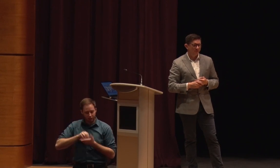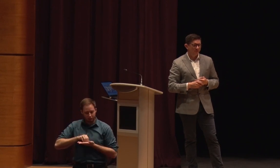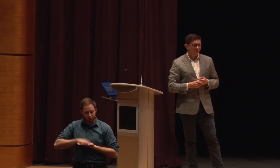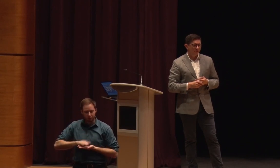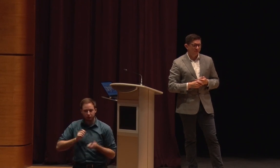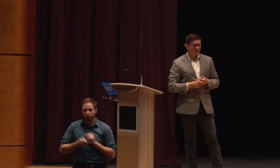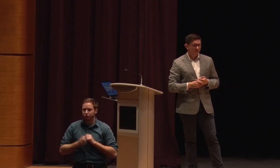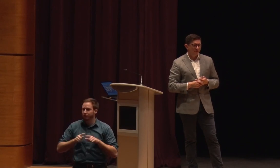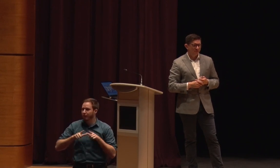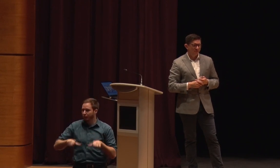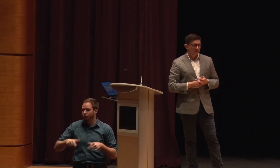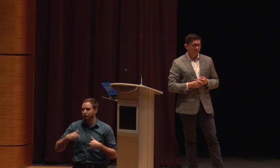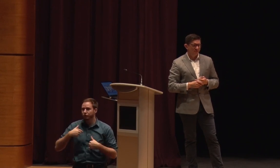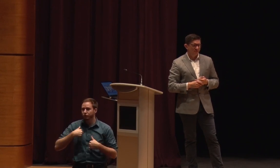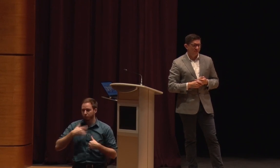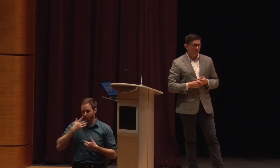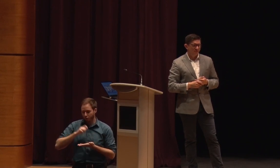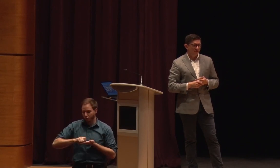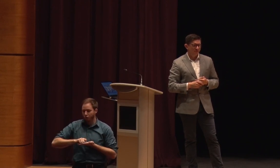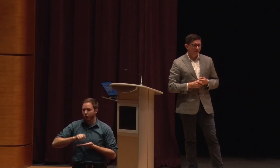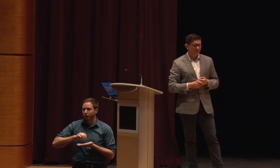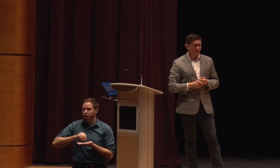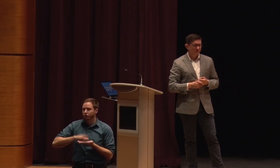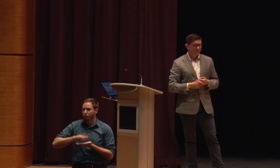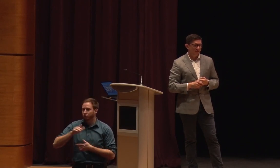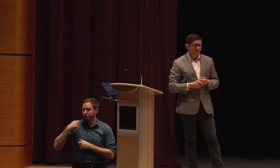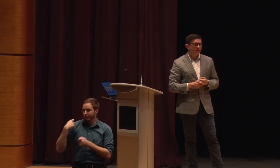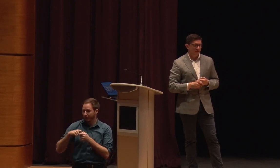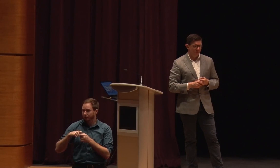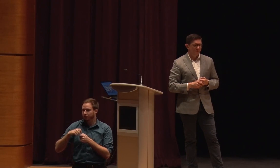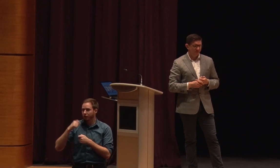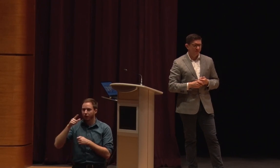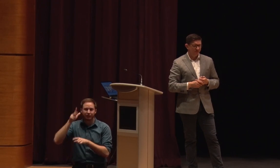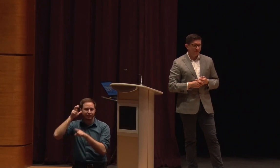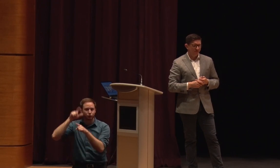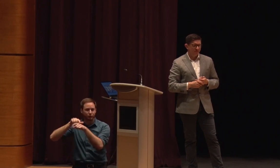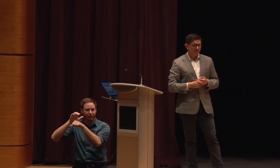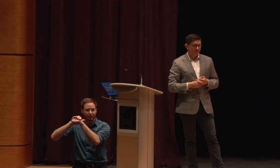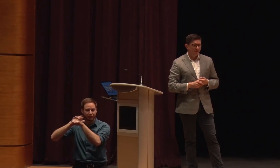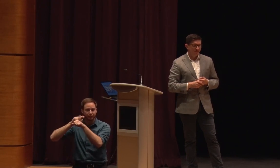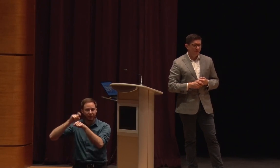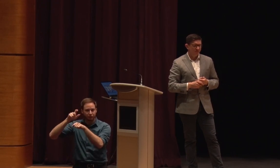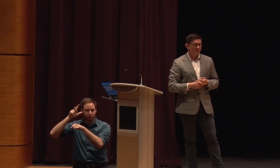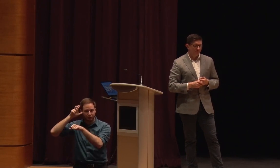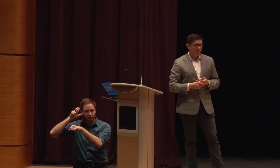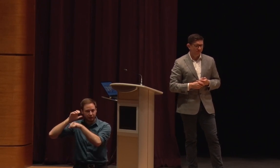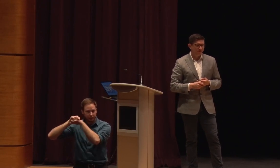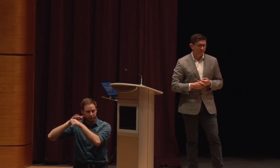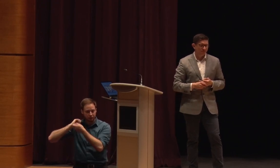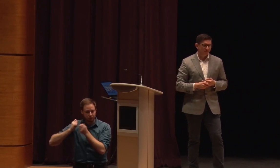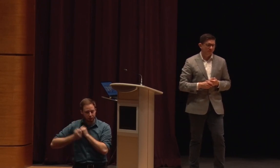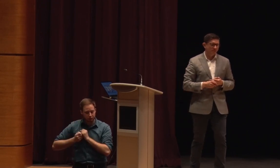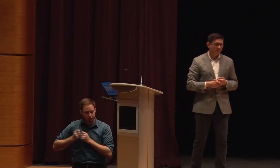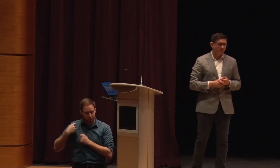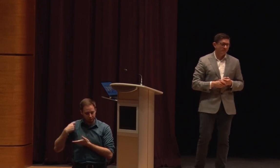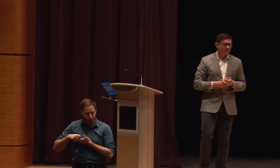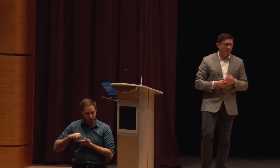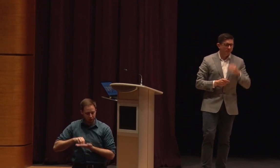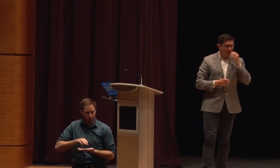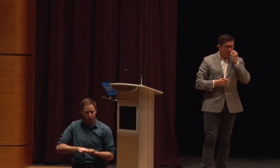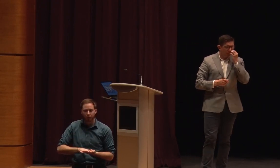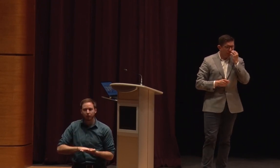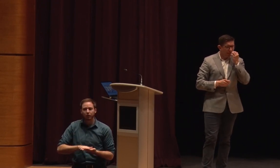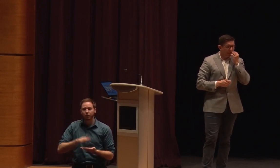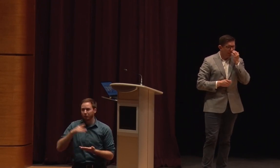my English into her Spanish as she's taking notes. And I was wondering, I know you go